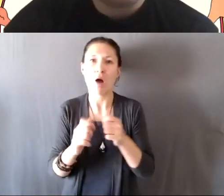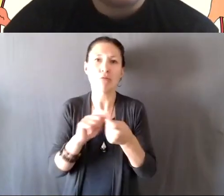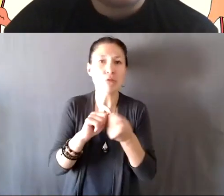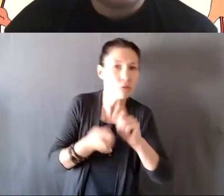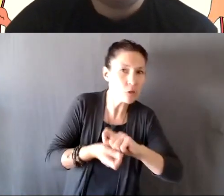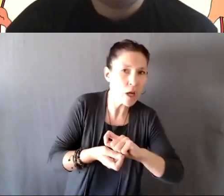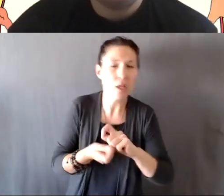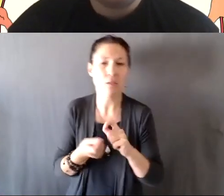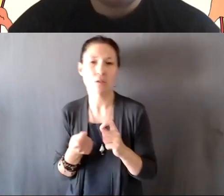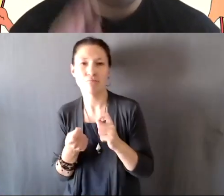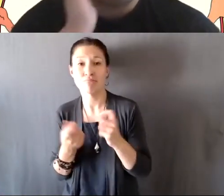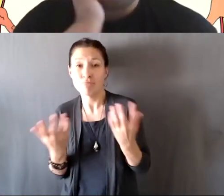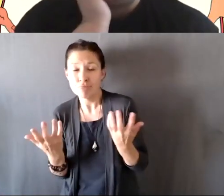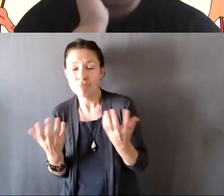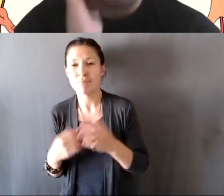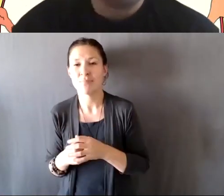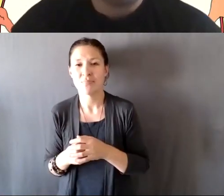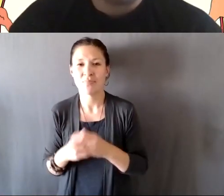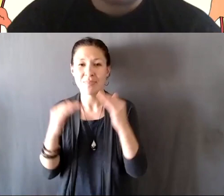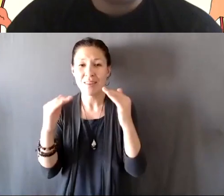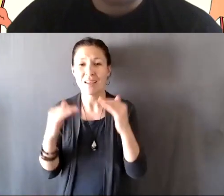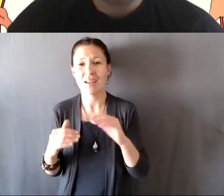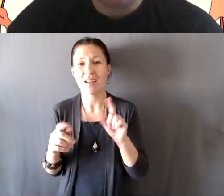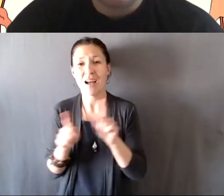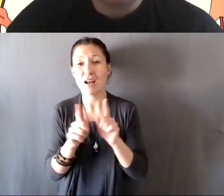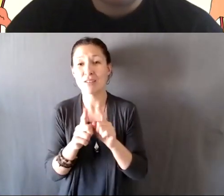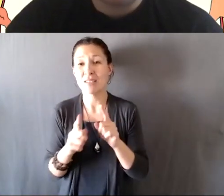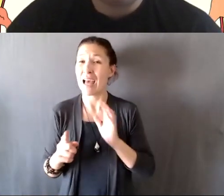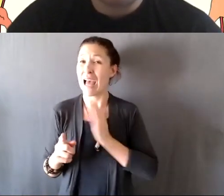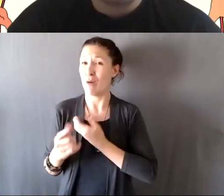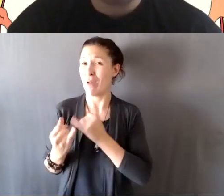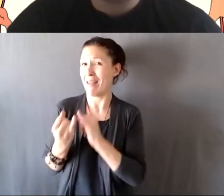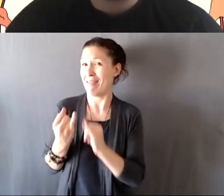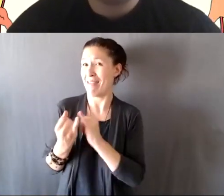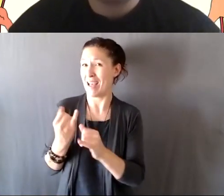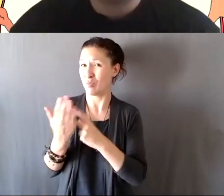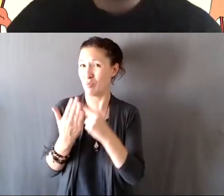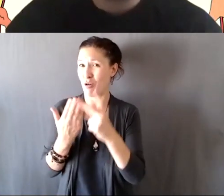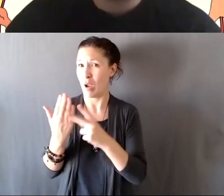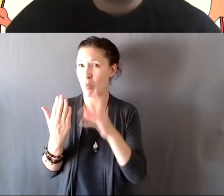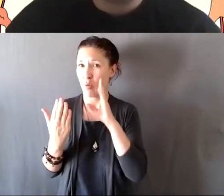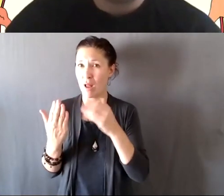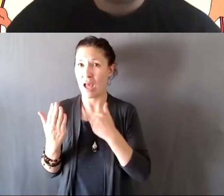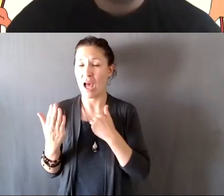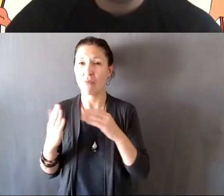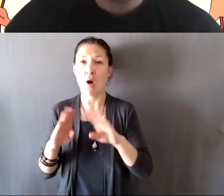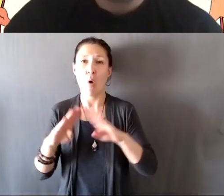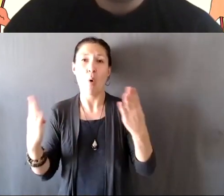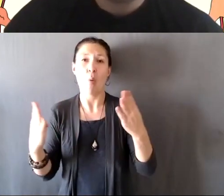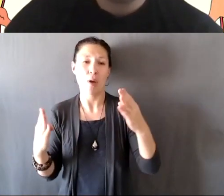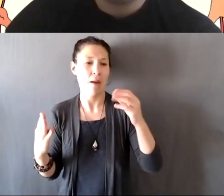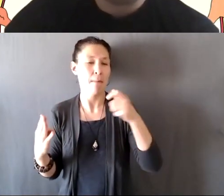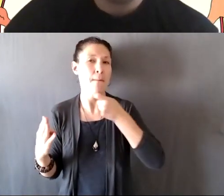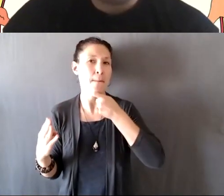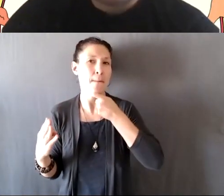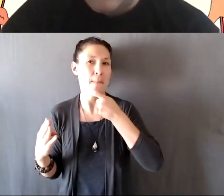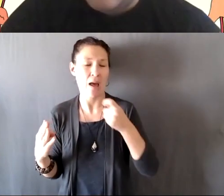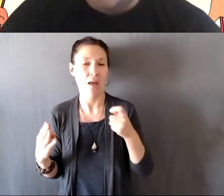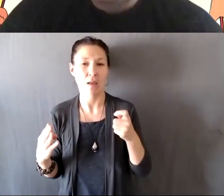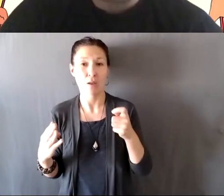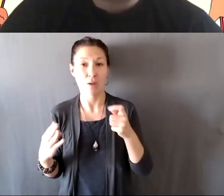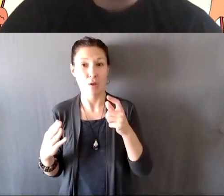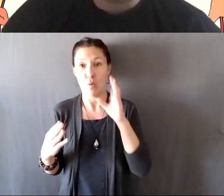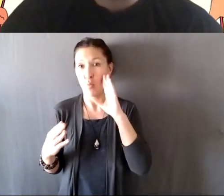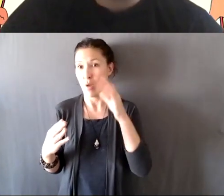So yeah, and then please come to our last programs of the month. We have an amazing open mic put on by our